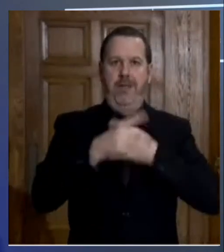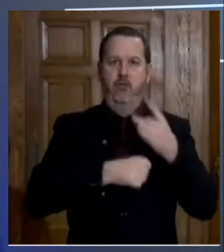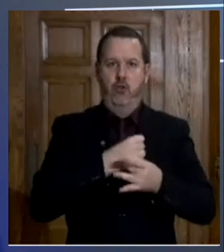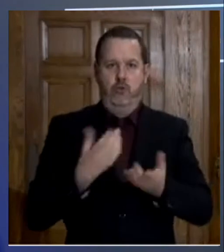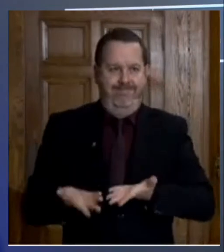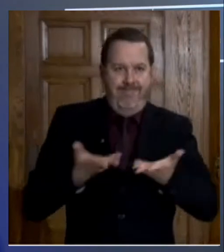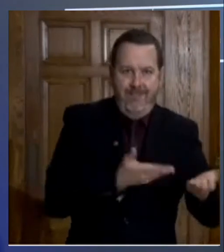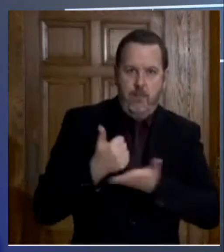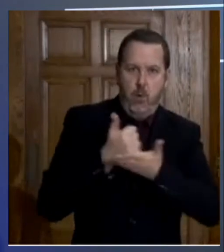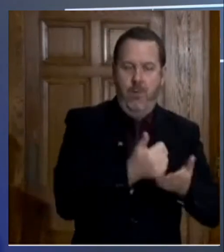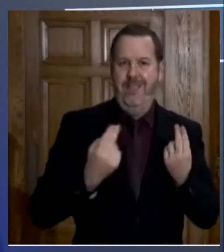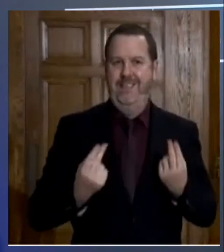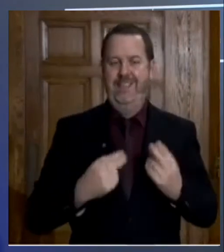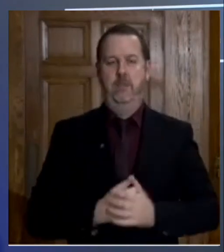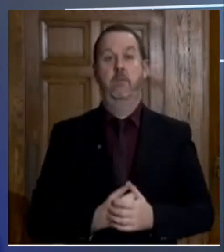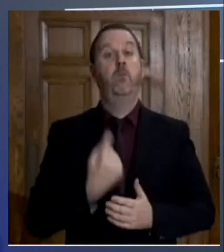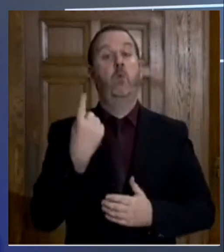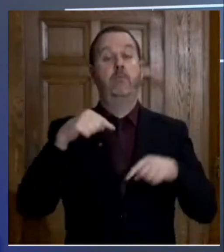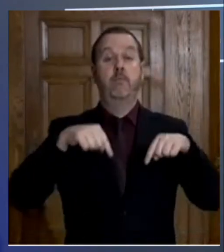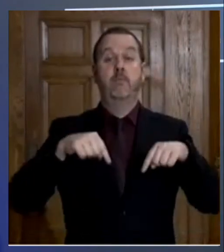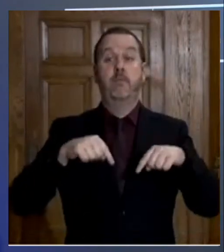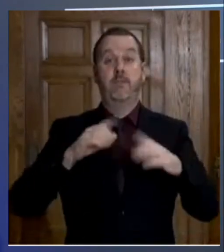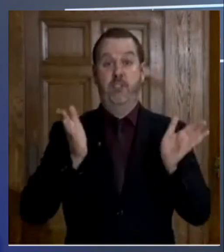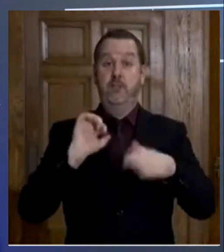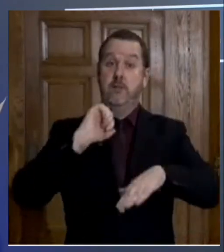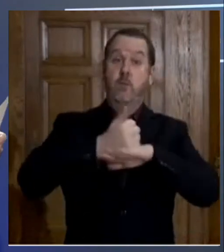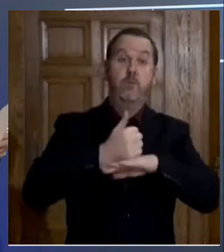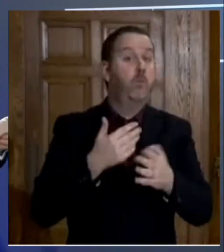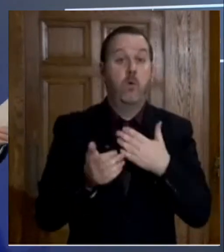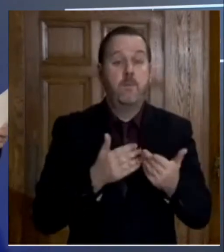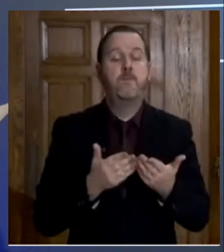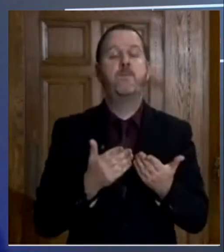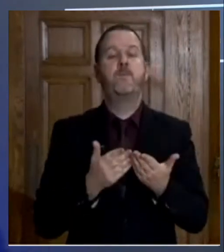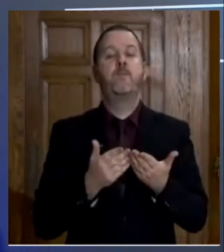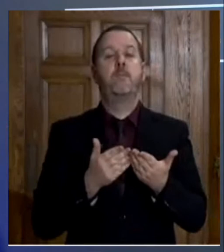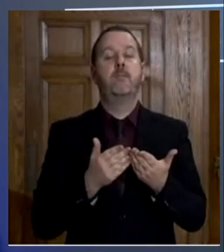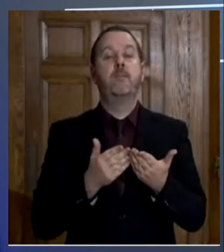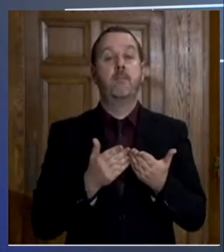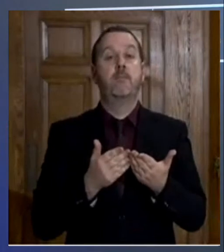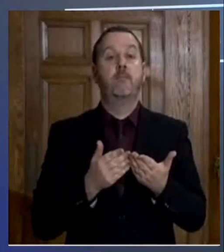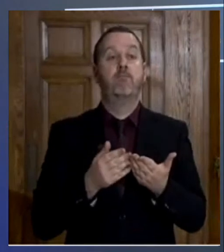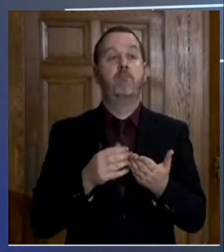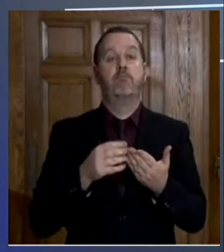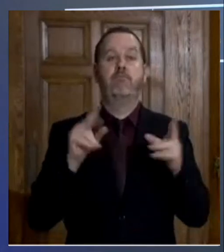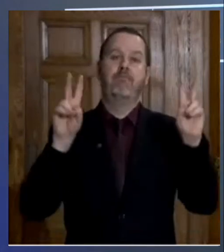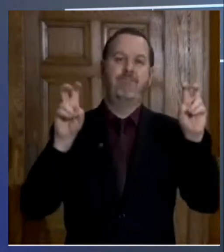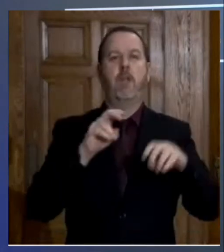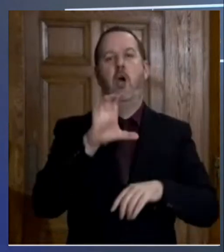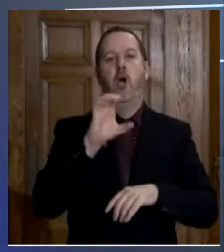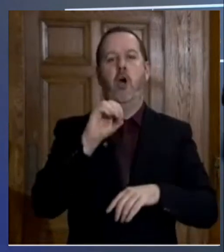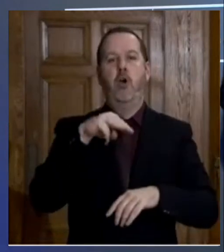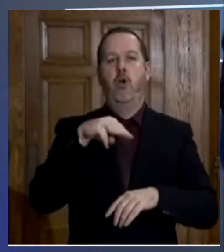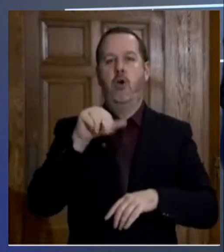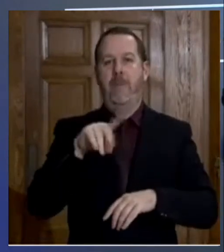actually need. So one of the things that we have actually established is that like a command and control hub,